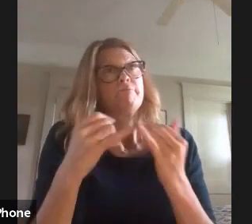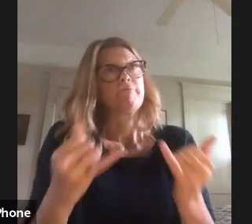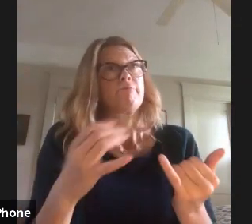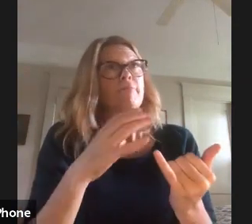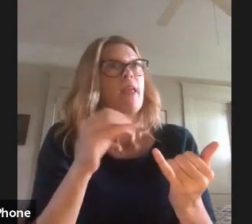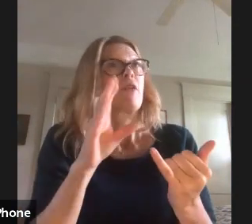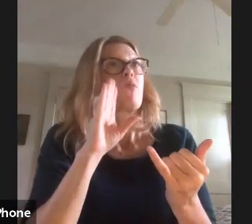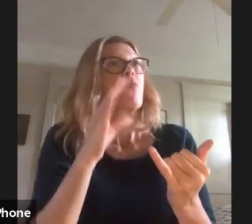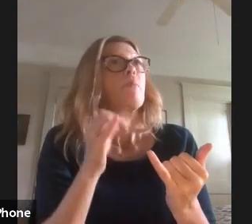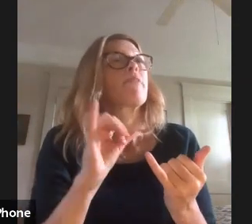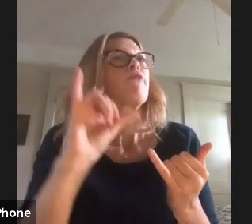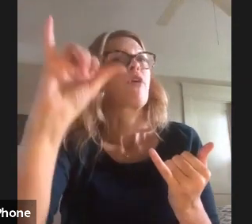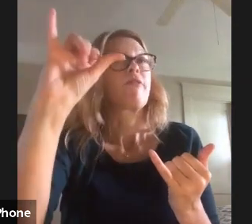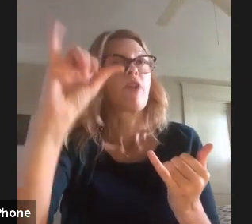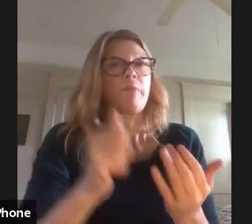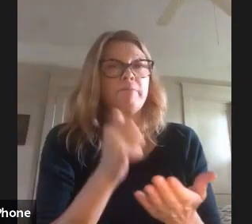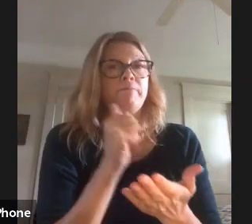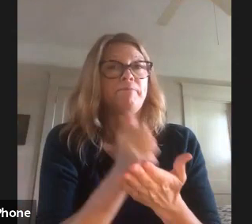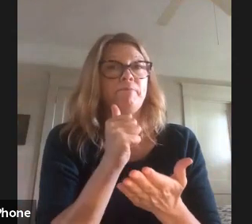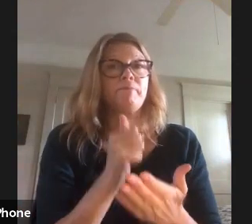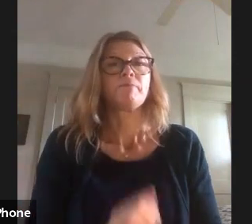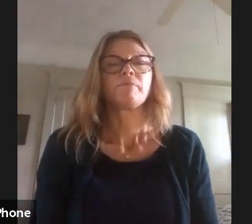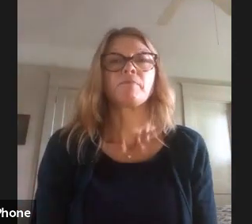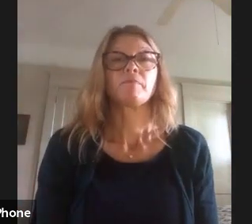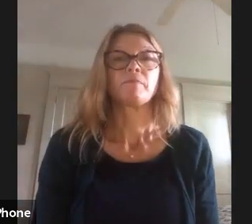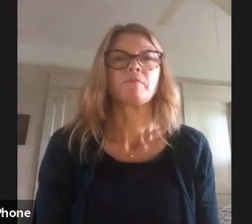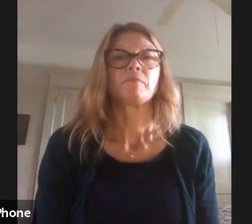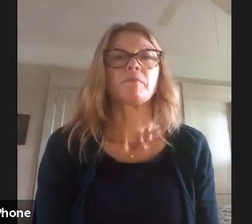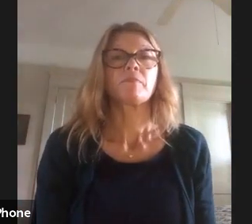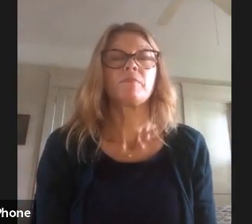be forever. Amen.